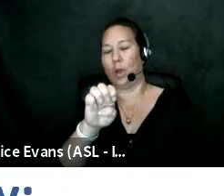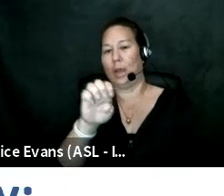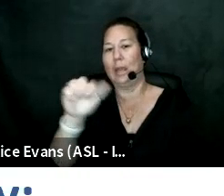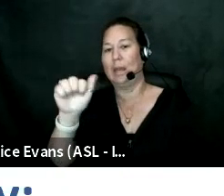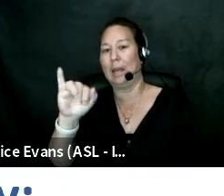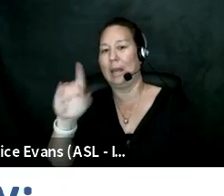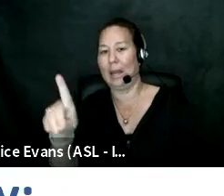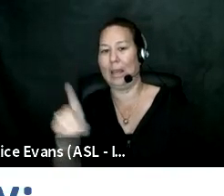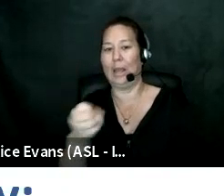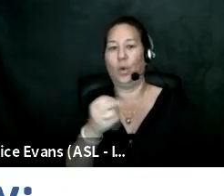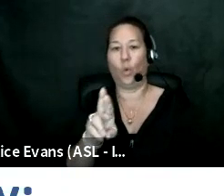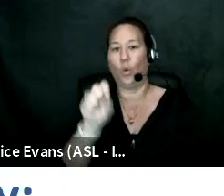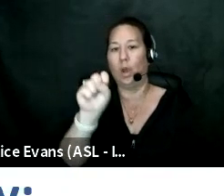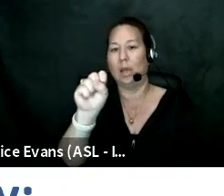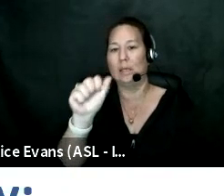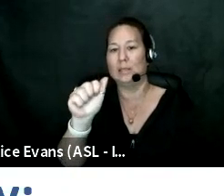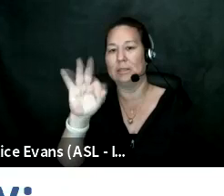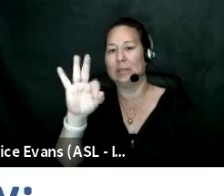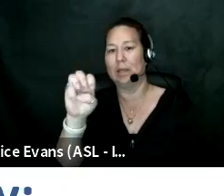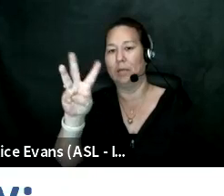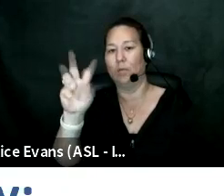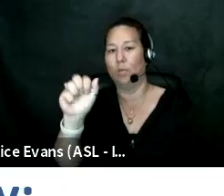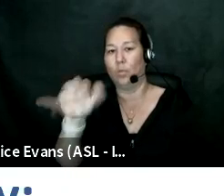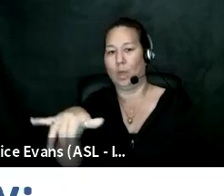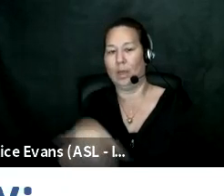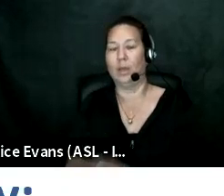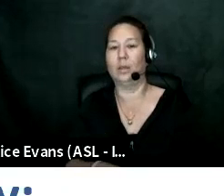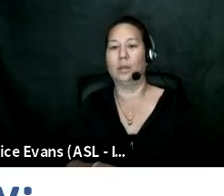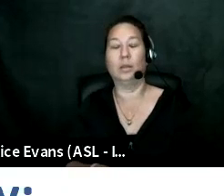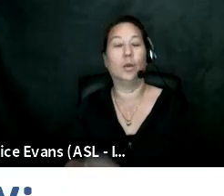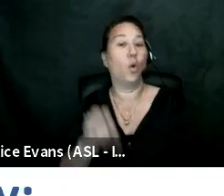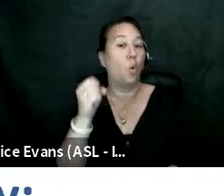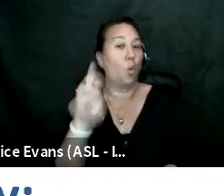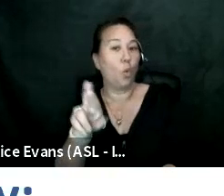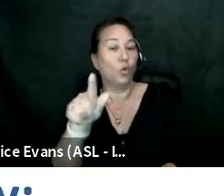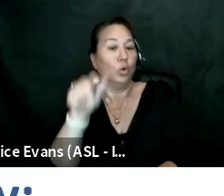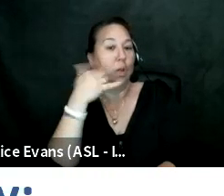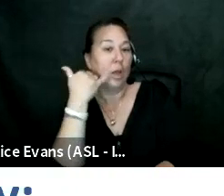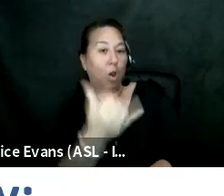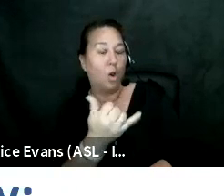And you can also call a line that we have set up at